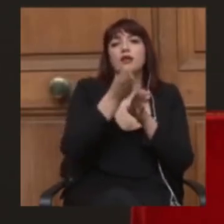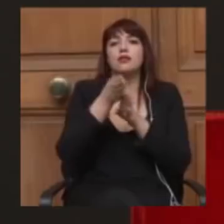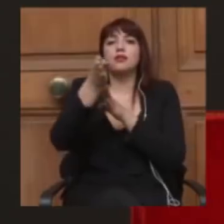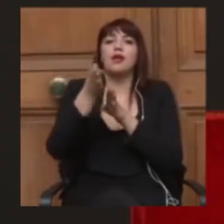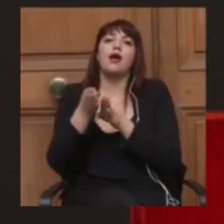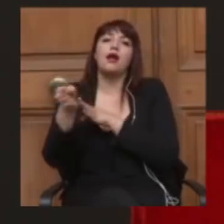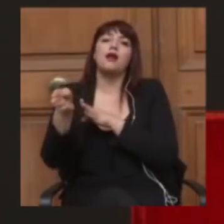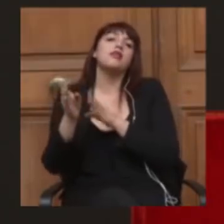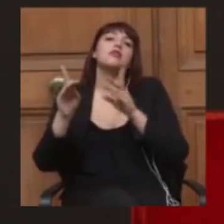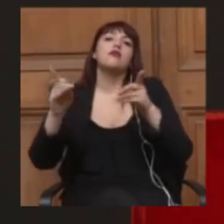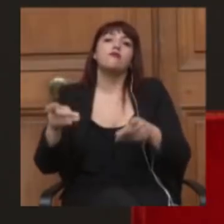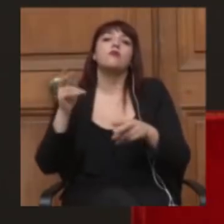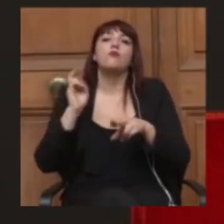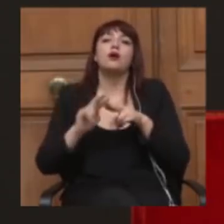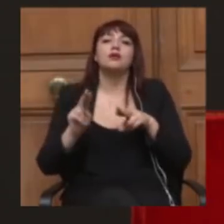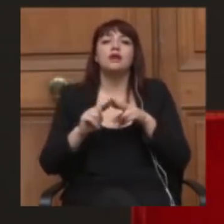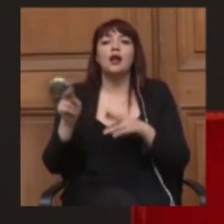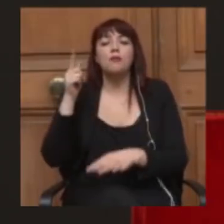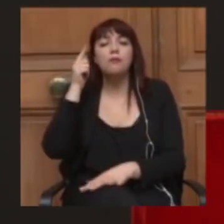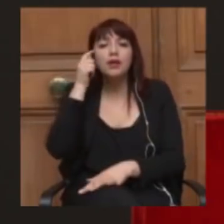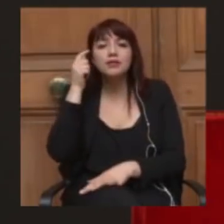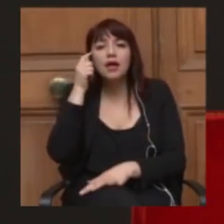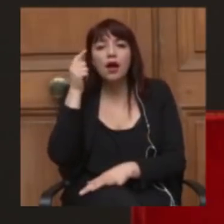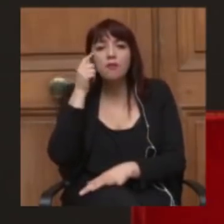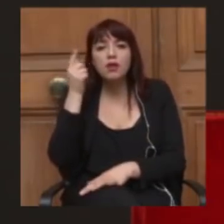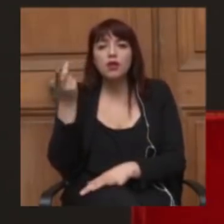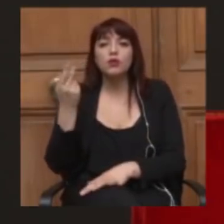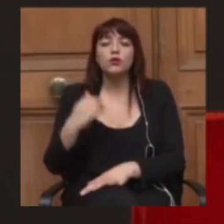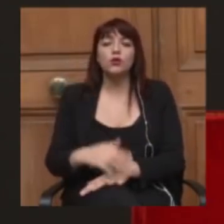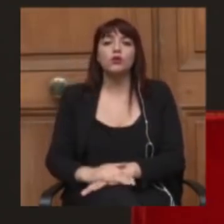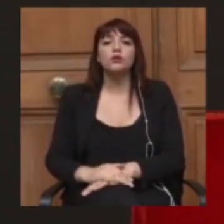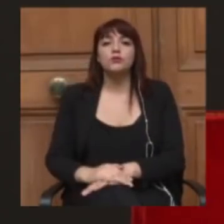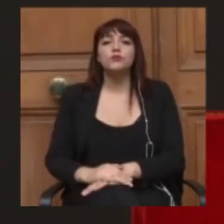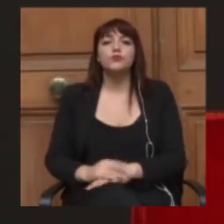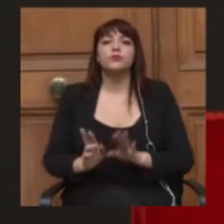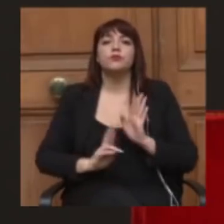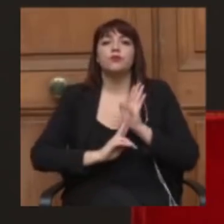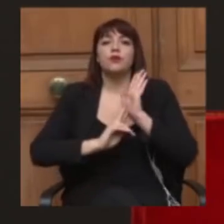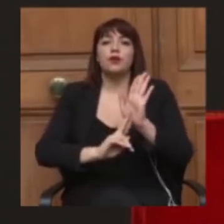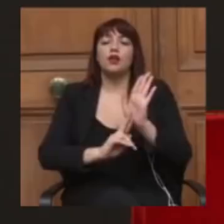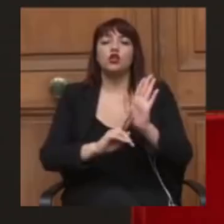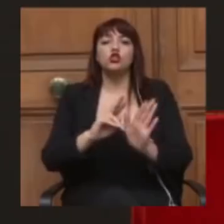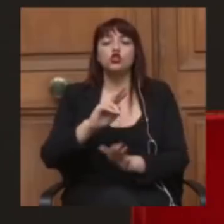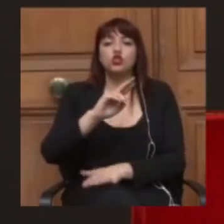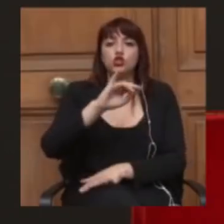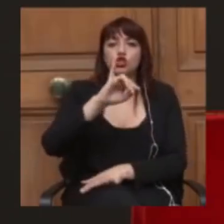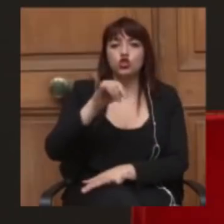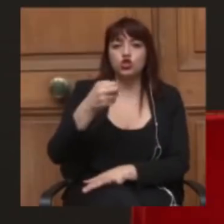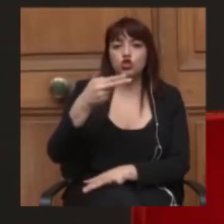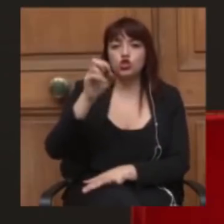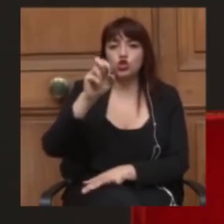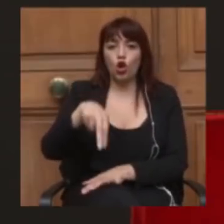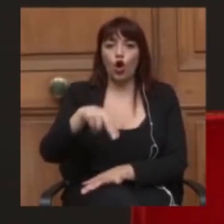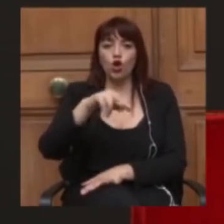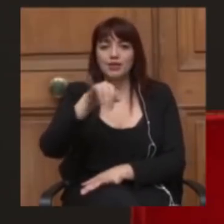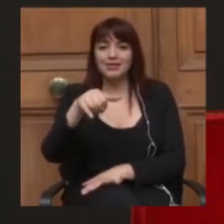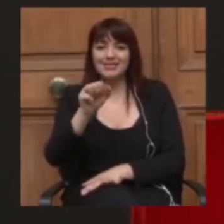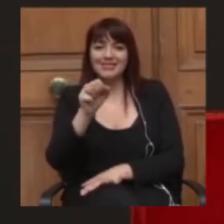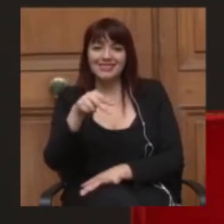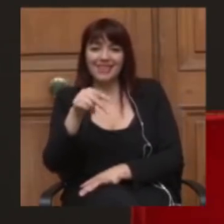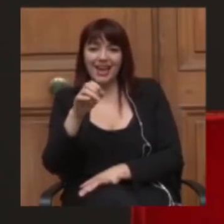writing and representation. For Jean Genet, it was the blank page of a book that spoke